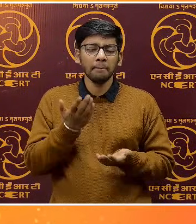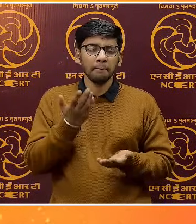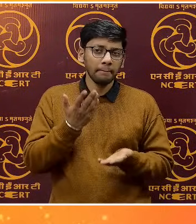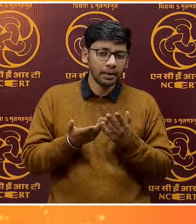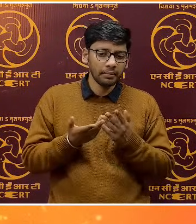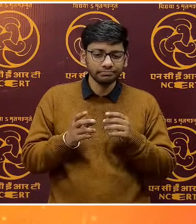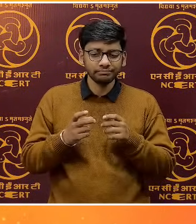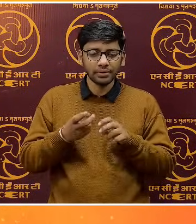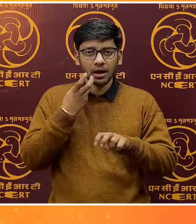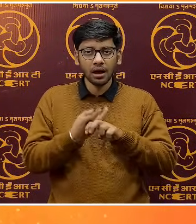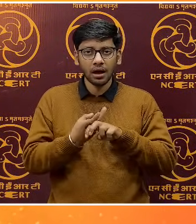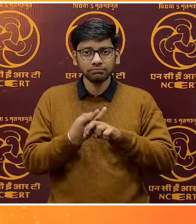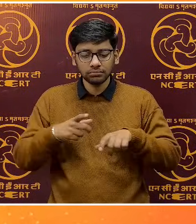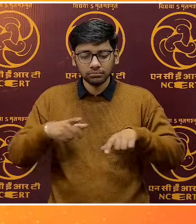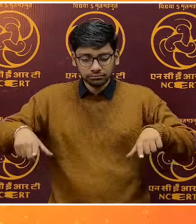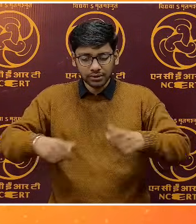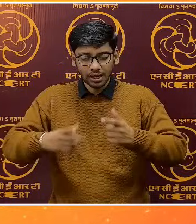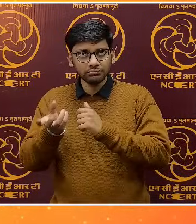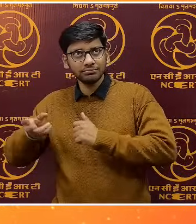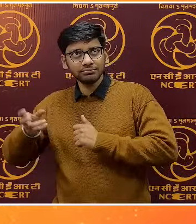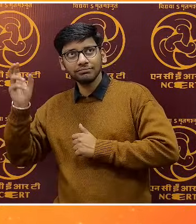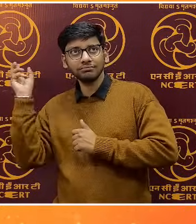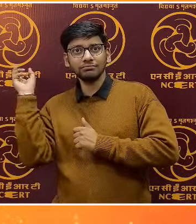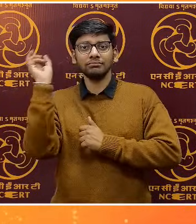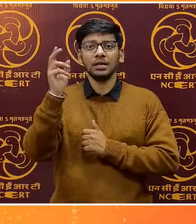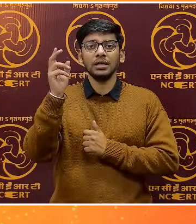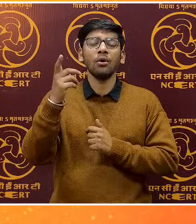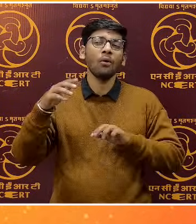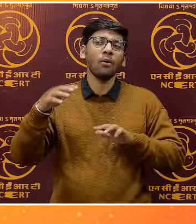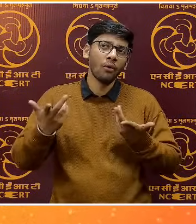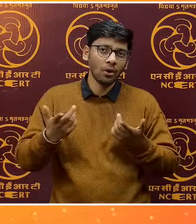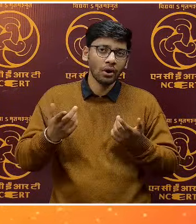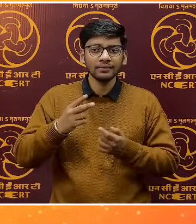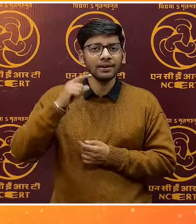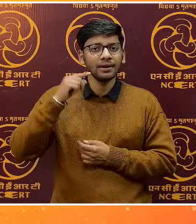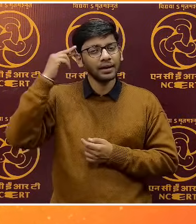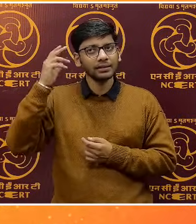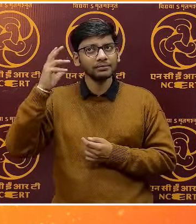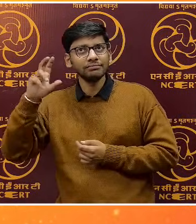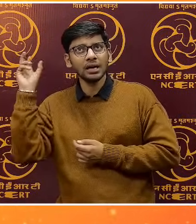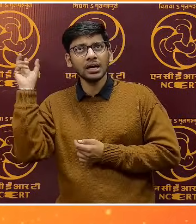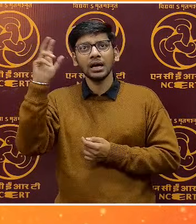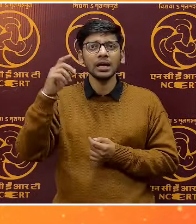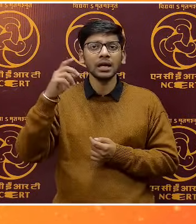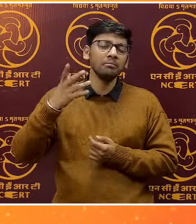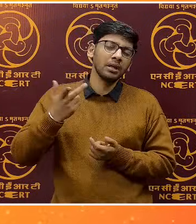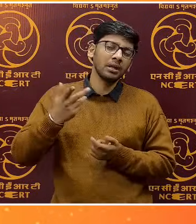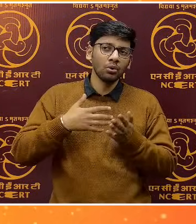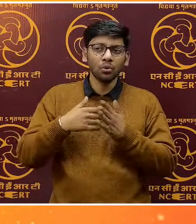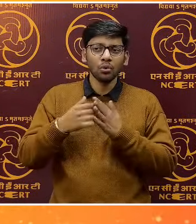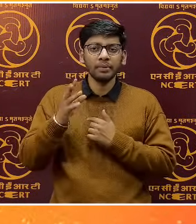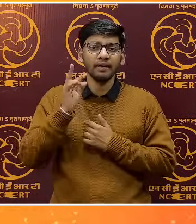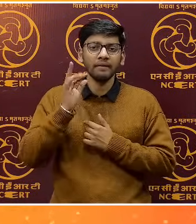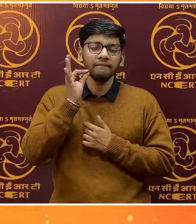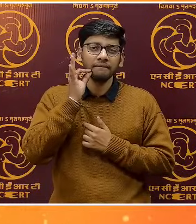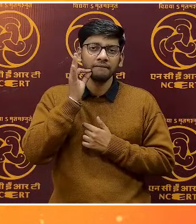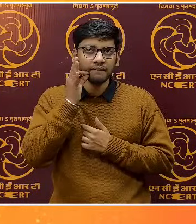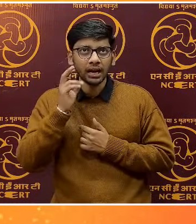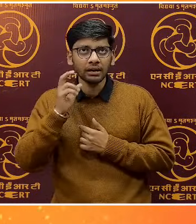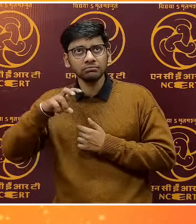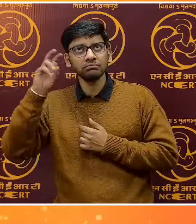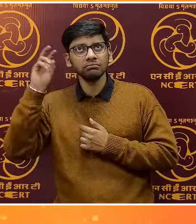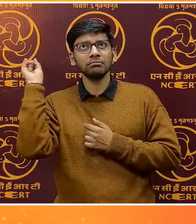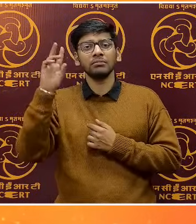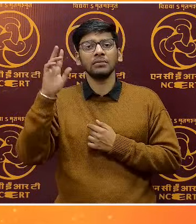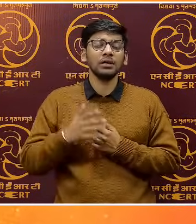Okay, yes, yes, And make yes. the maybe fruit fall. Yes. So I can't remember what's the name of the game.